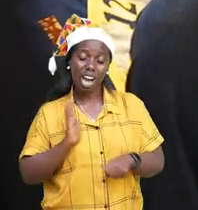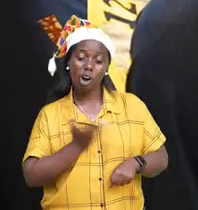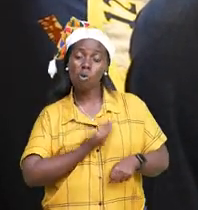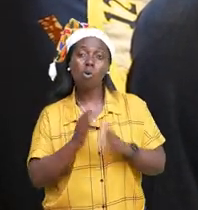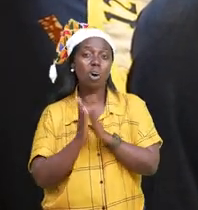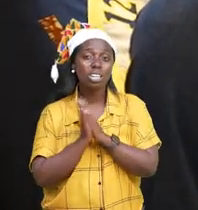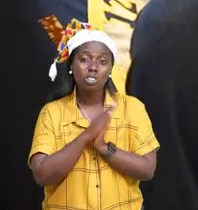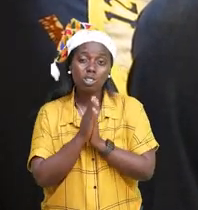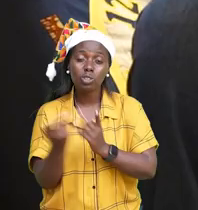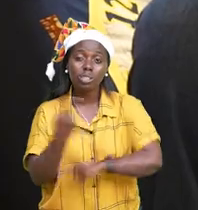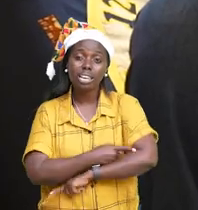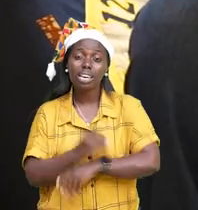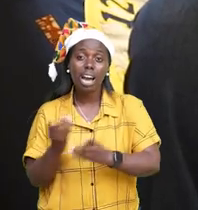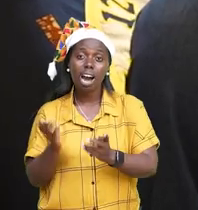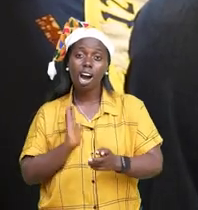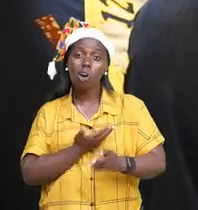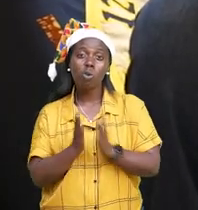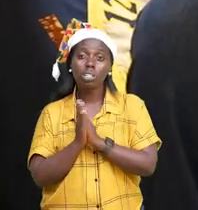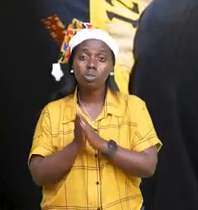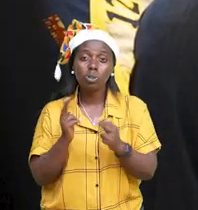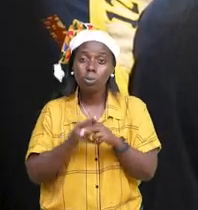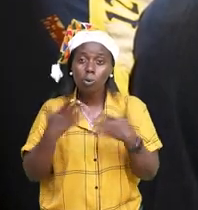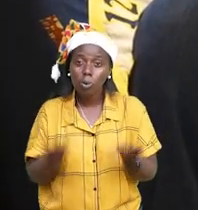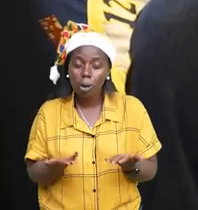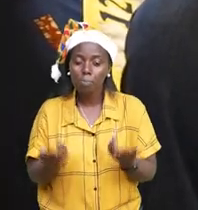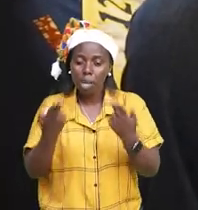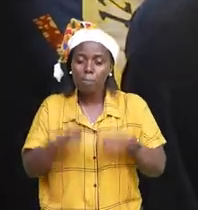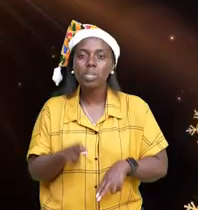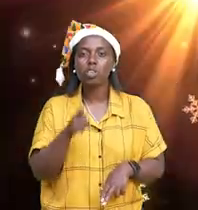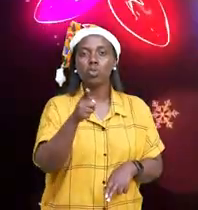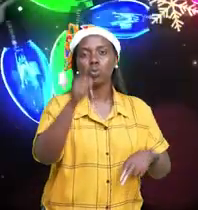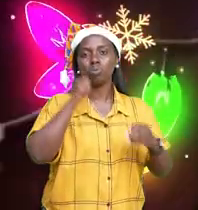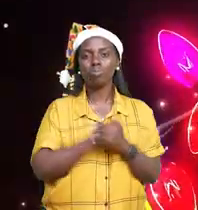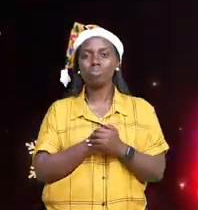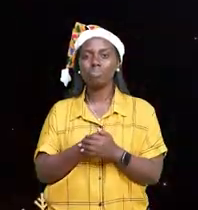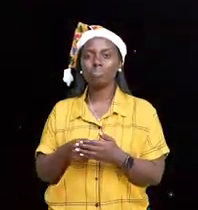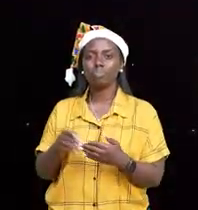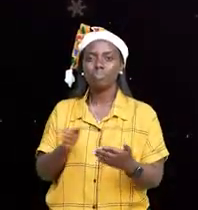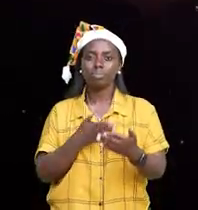our story today. Our story was, be you. Be you.